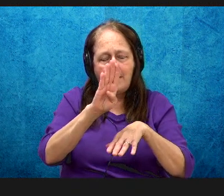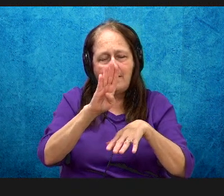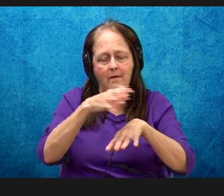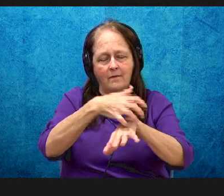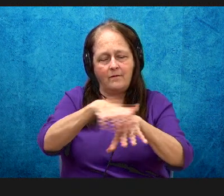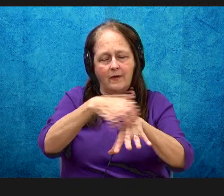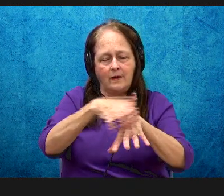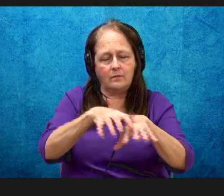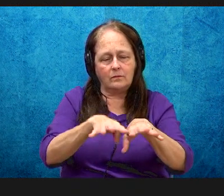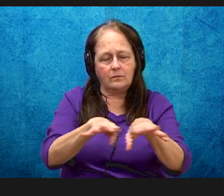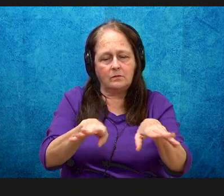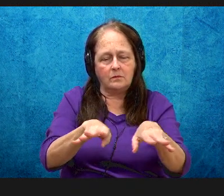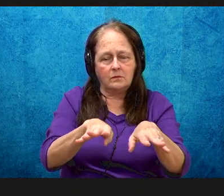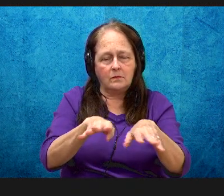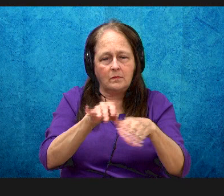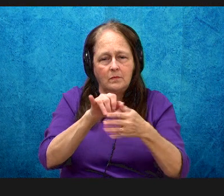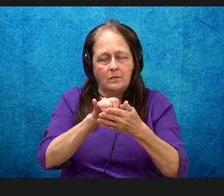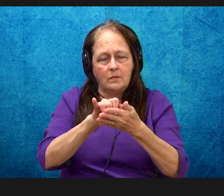think I've ever noticed that.